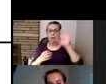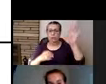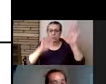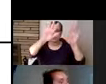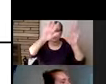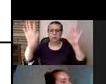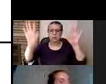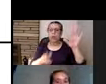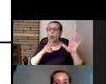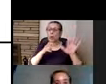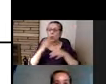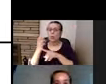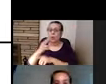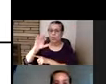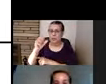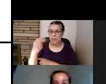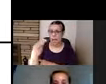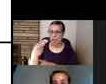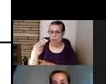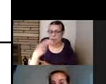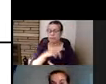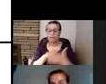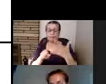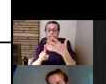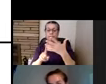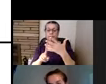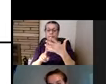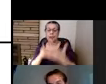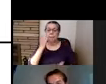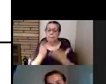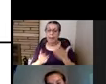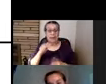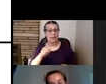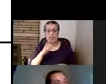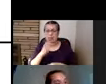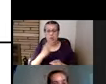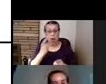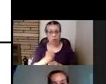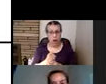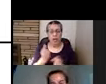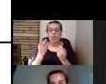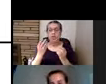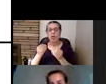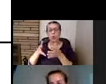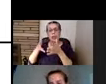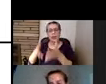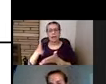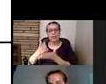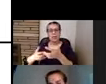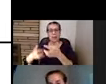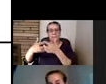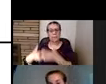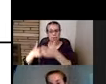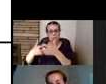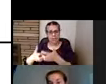as possible. Finally, we recognize that we might not have gotten this perfectly right. So we've reserved fare vending machines and retail devices